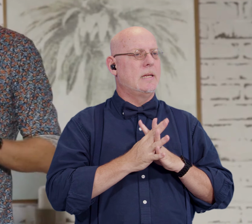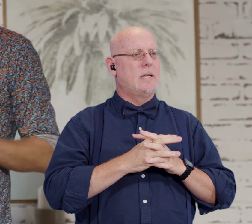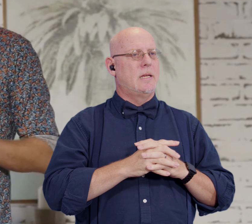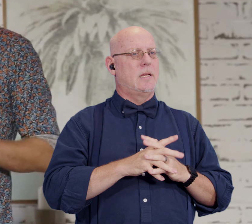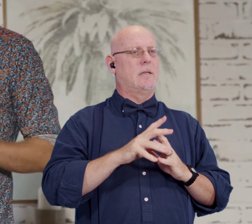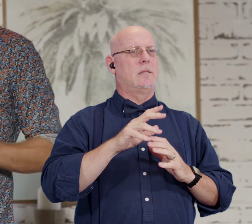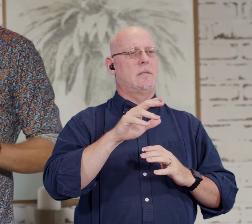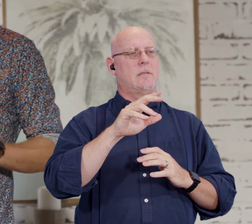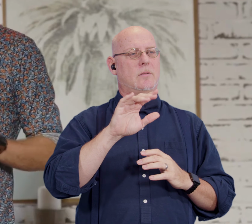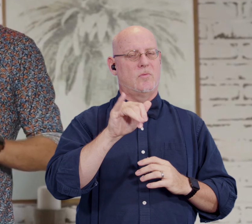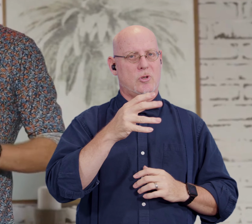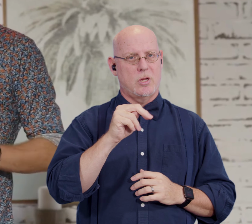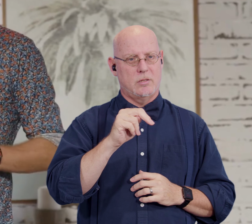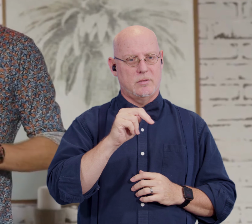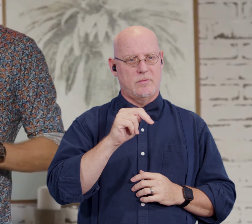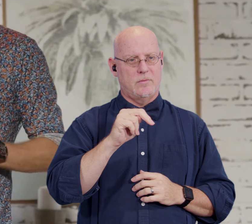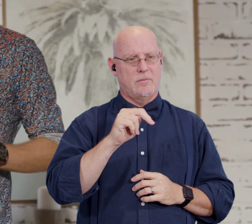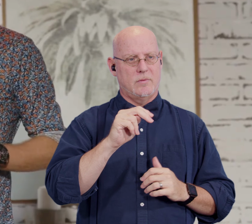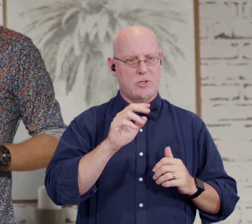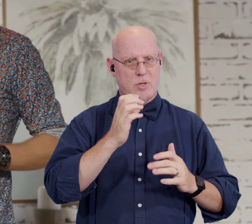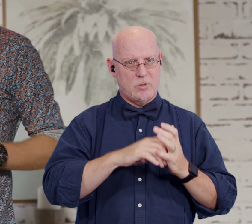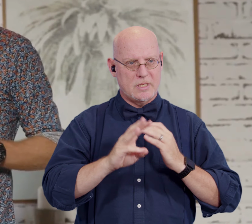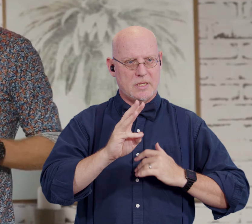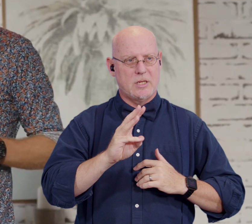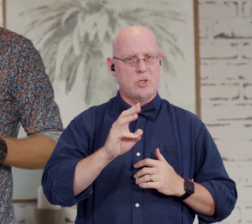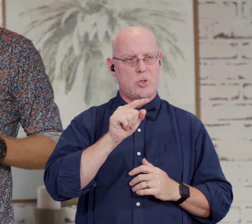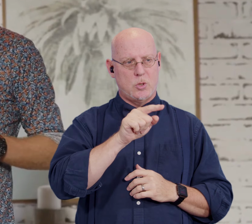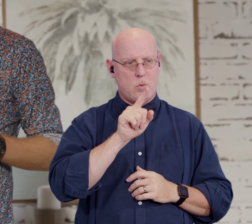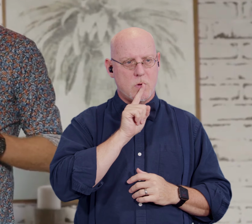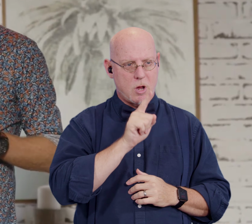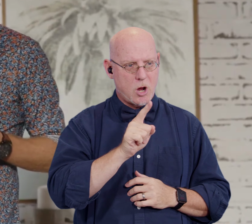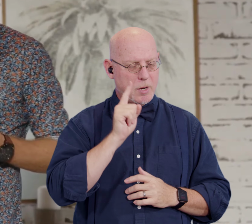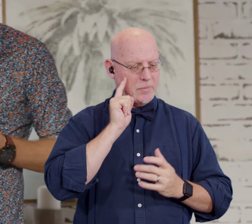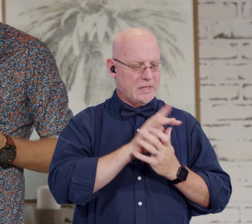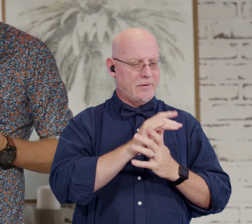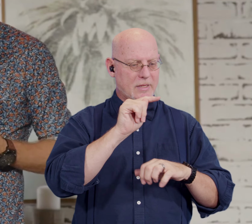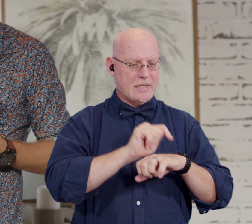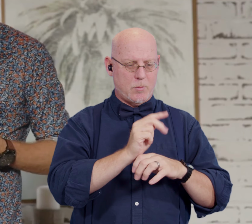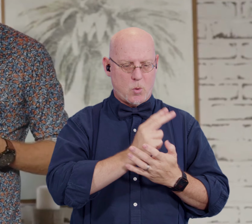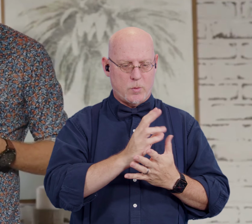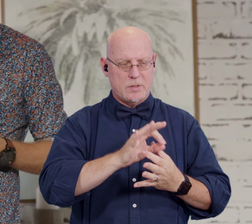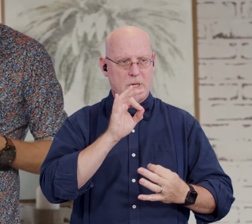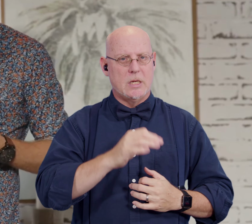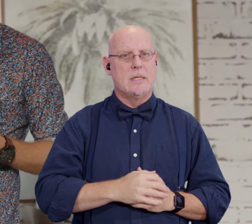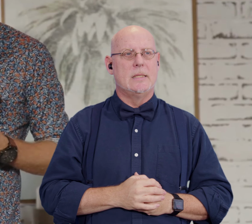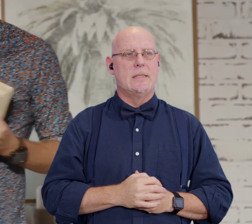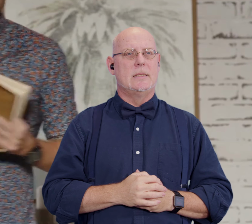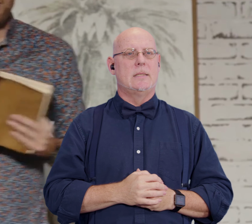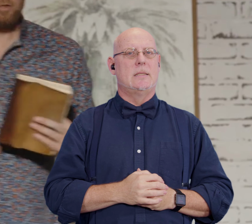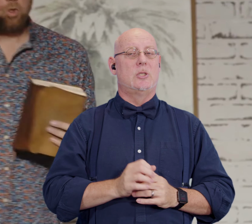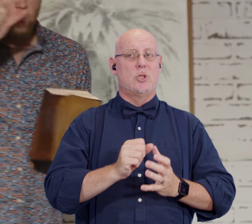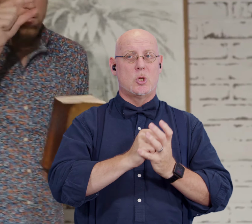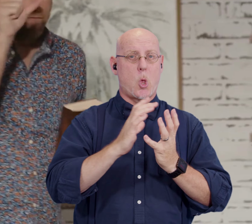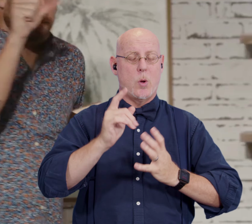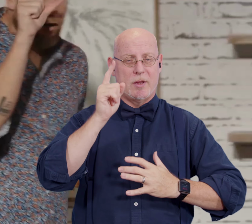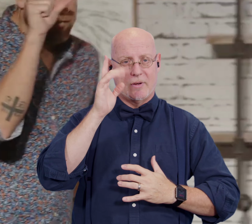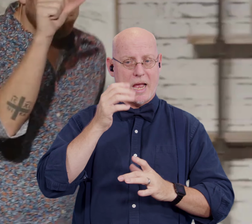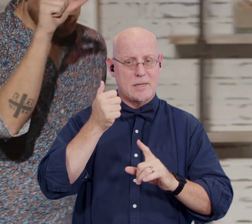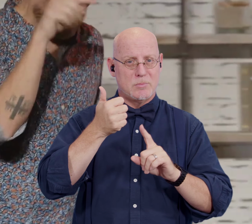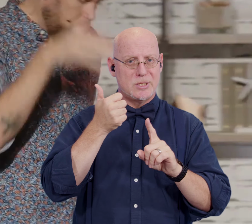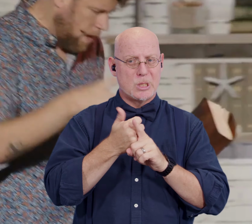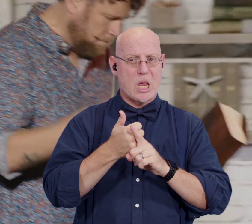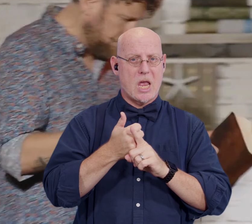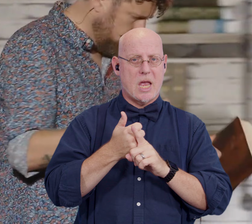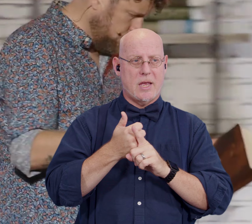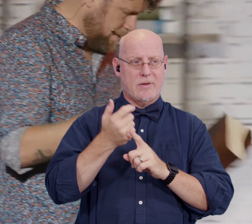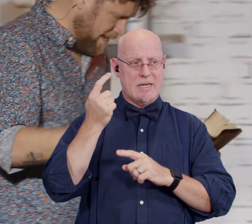6 that you are, believer, the temple of the Holy Spirit. That the glory of God